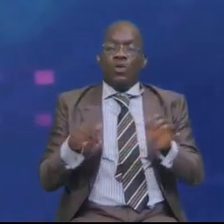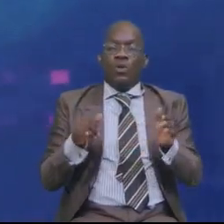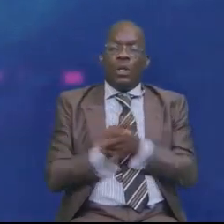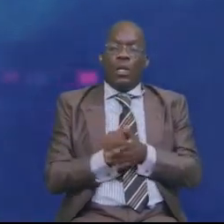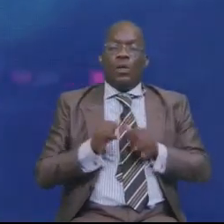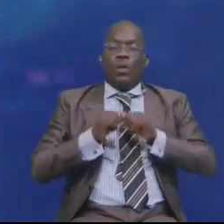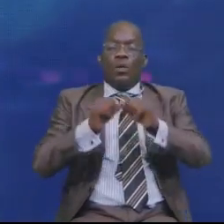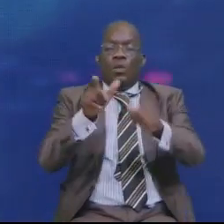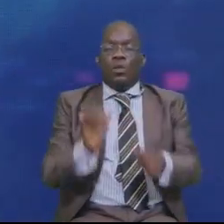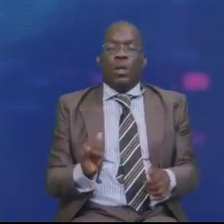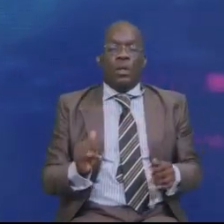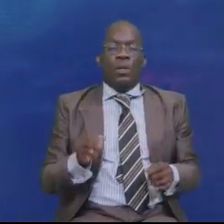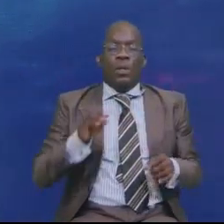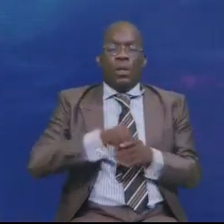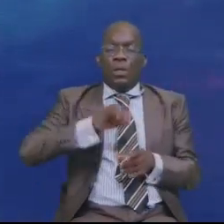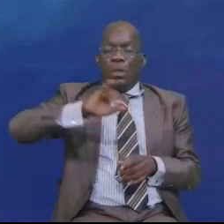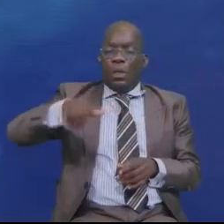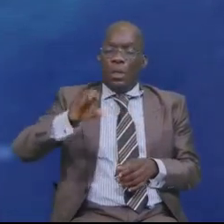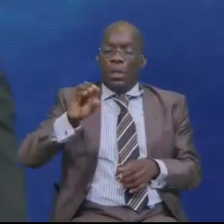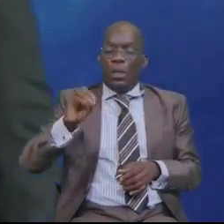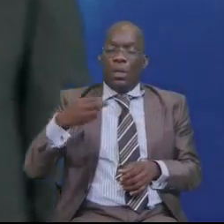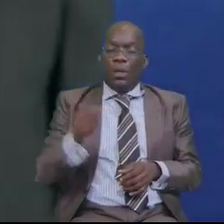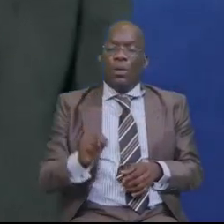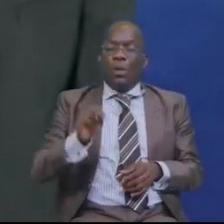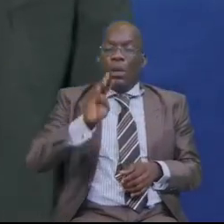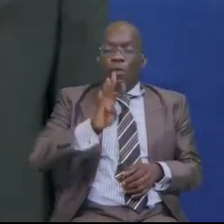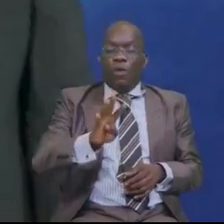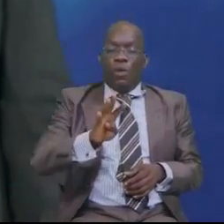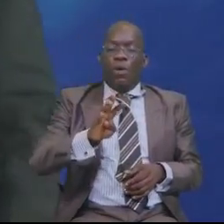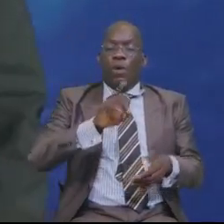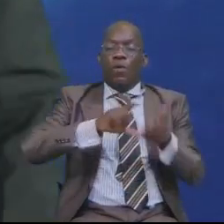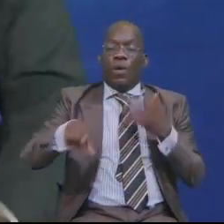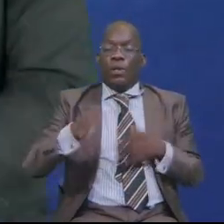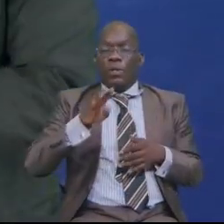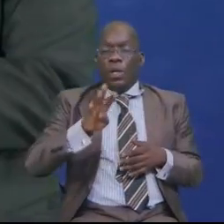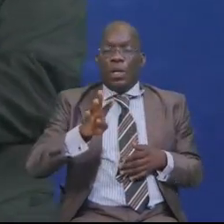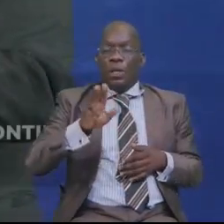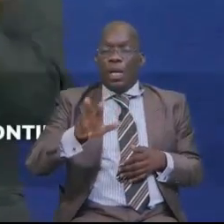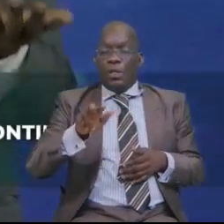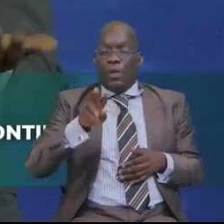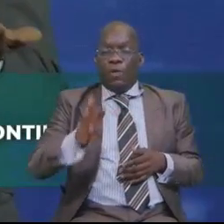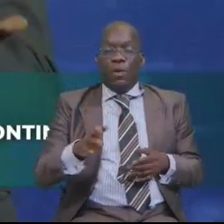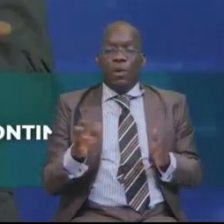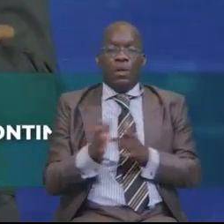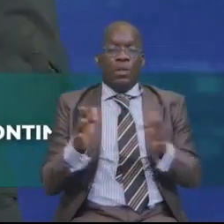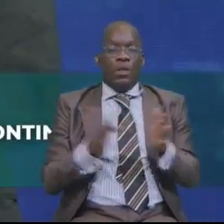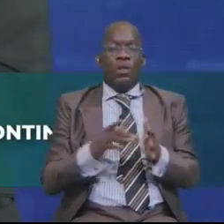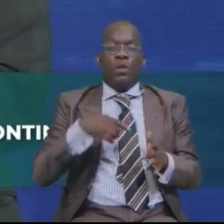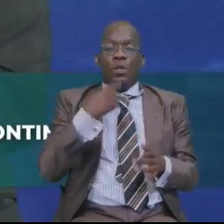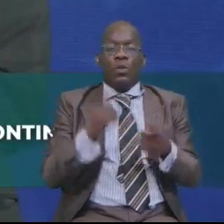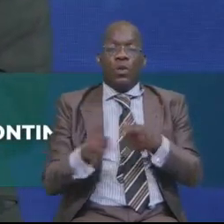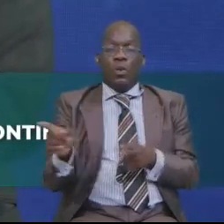John chapter 4, verse 34. Jesus says unto them, my meat is to do